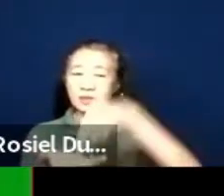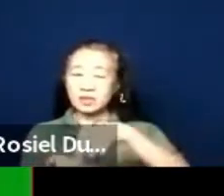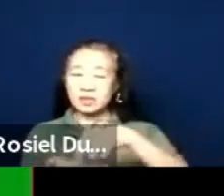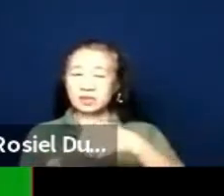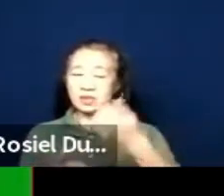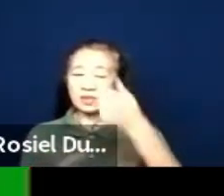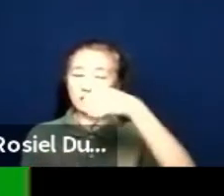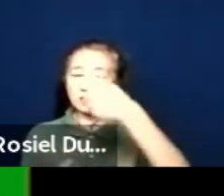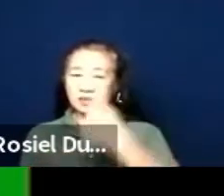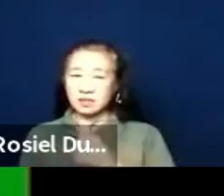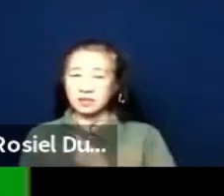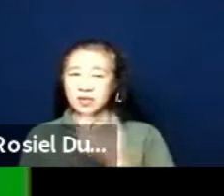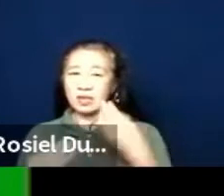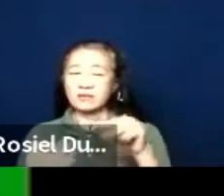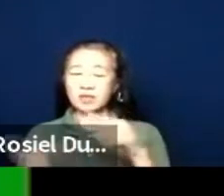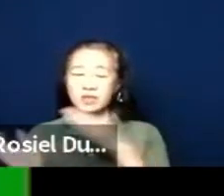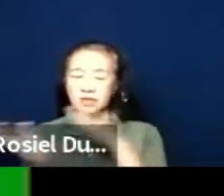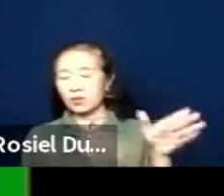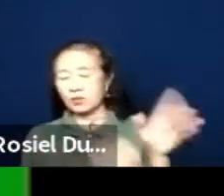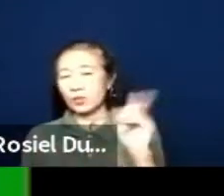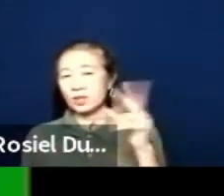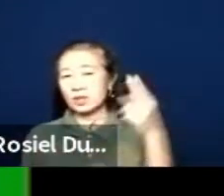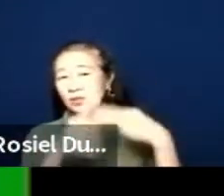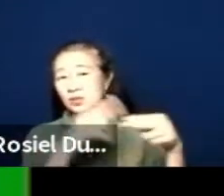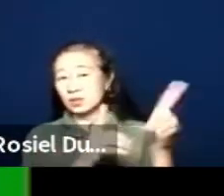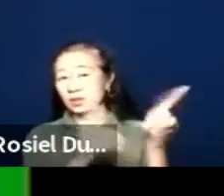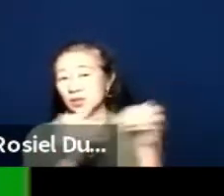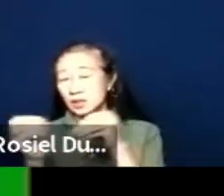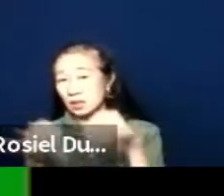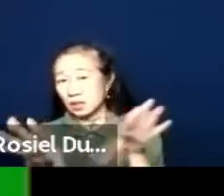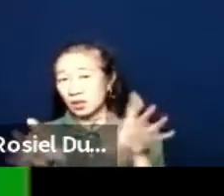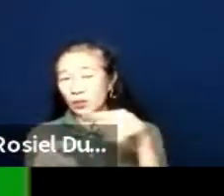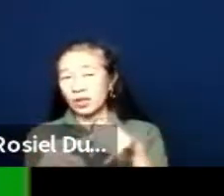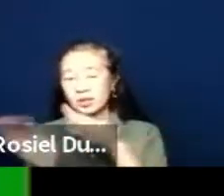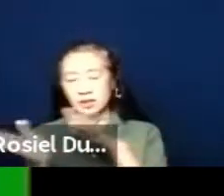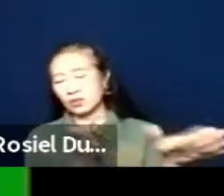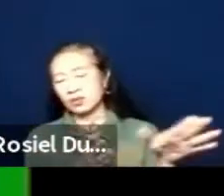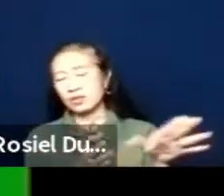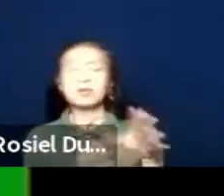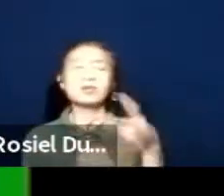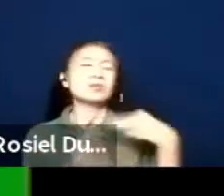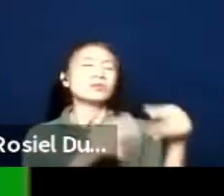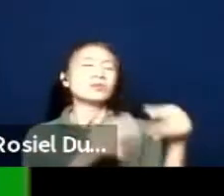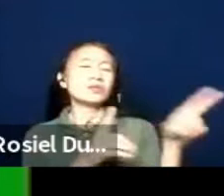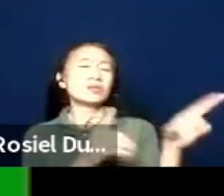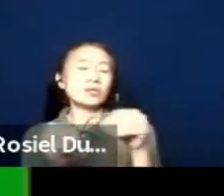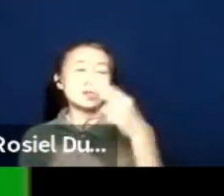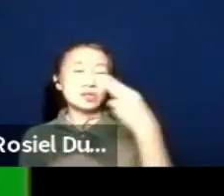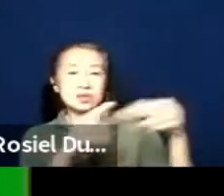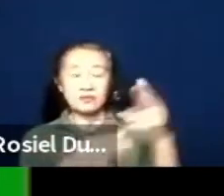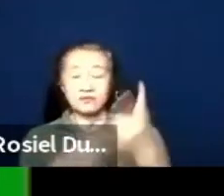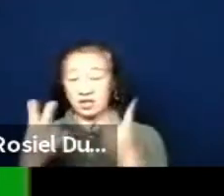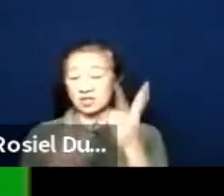is that we may have neglected what history did. When we neglect what history did, history